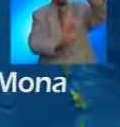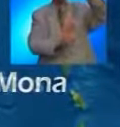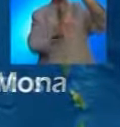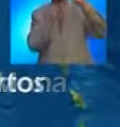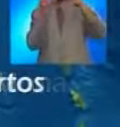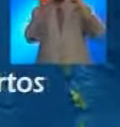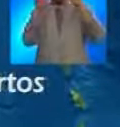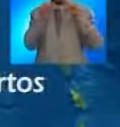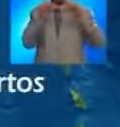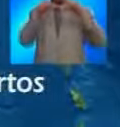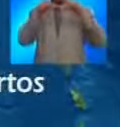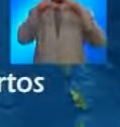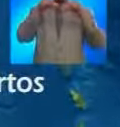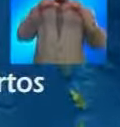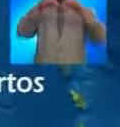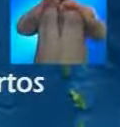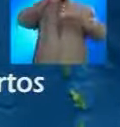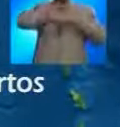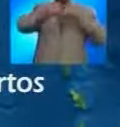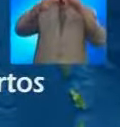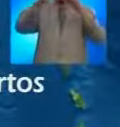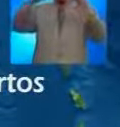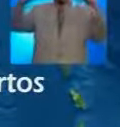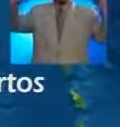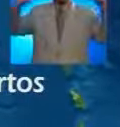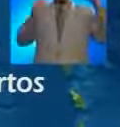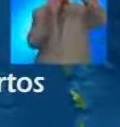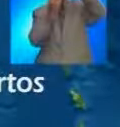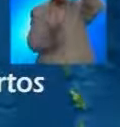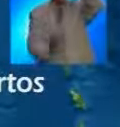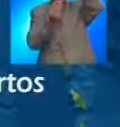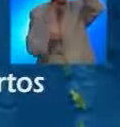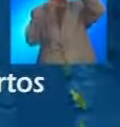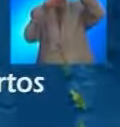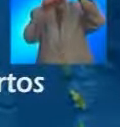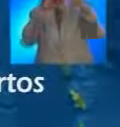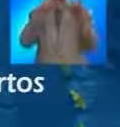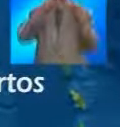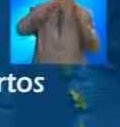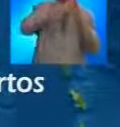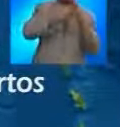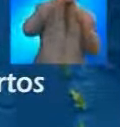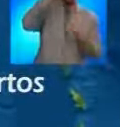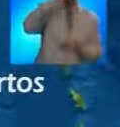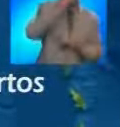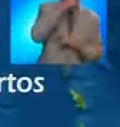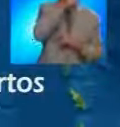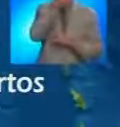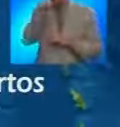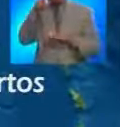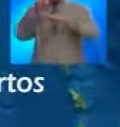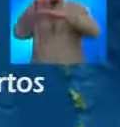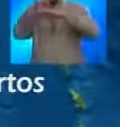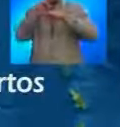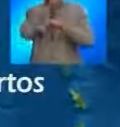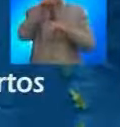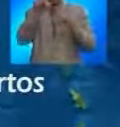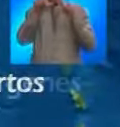The subduction zone at the Muertos Trench, south of Puerto Rico, extends from south of the Dominican Republic and Puerto